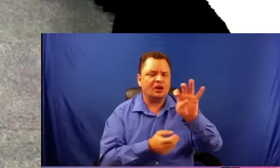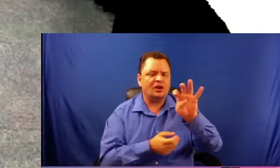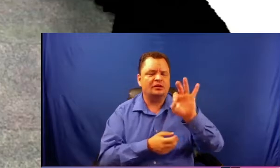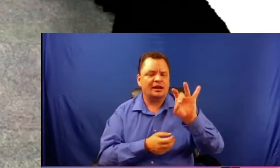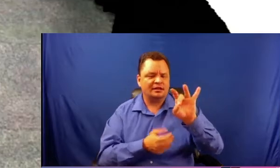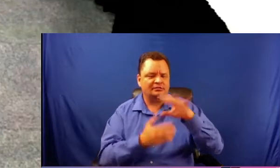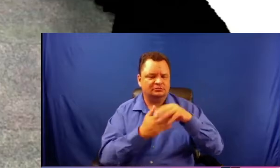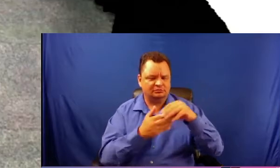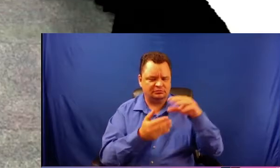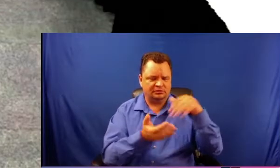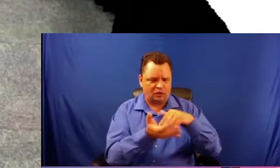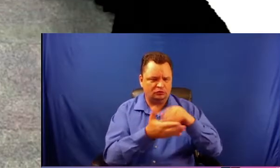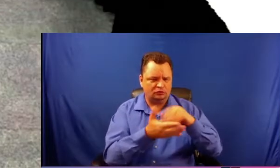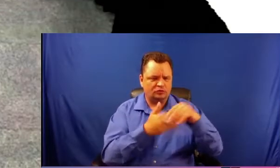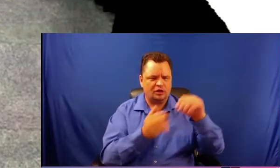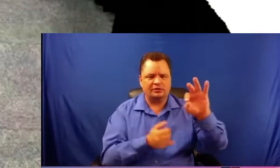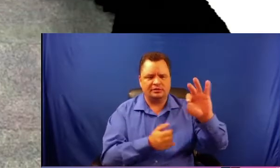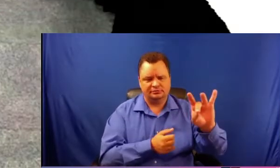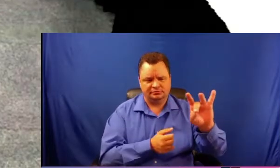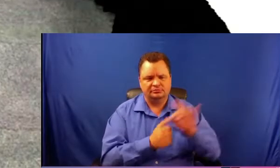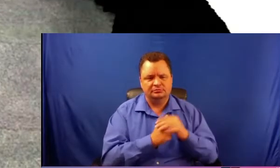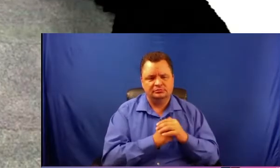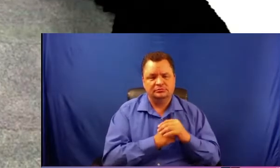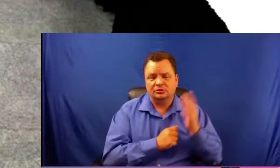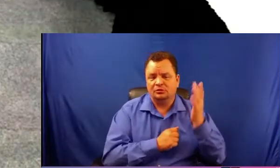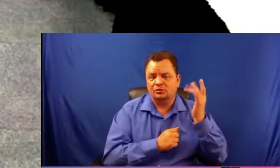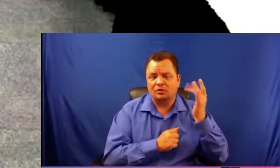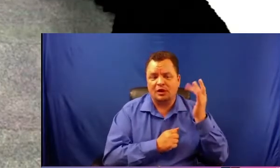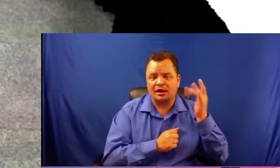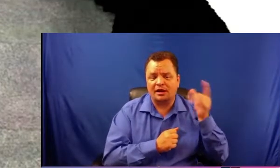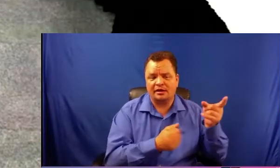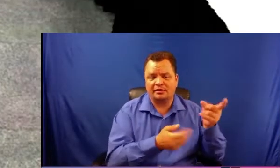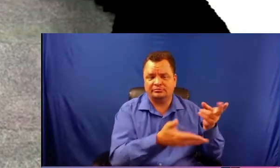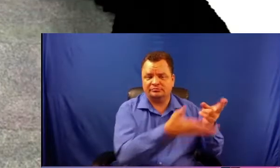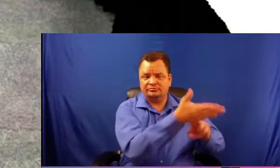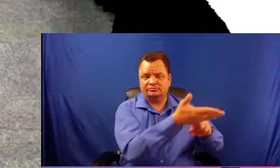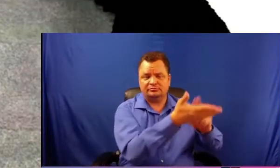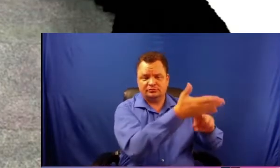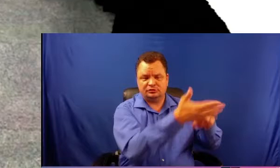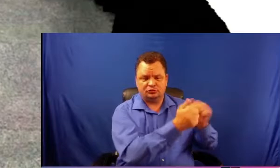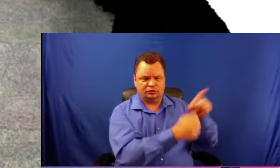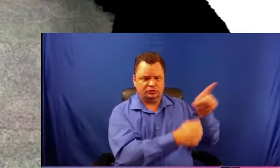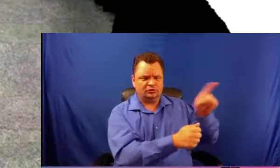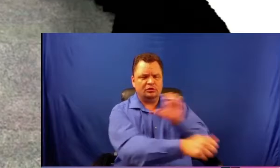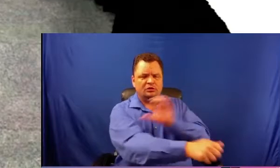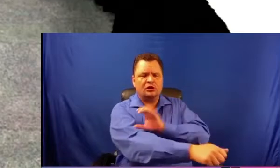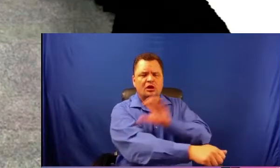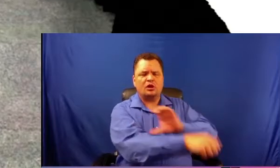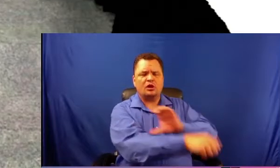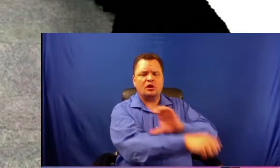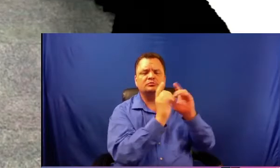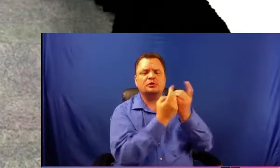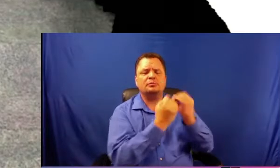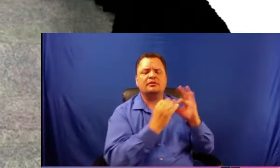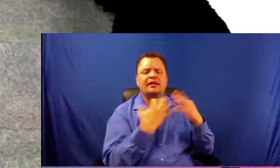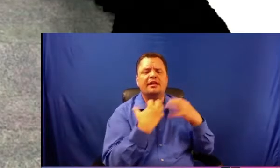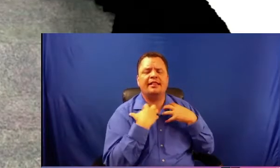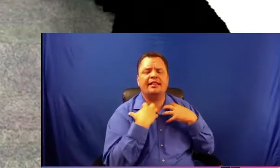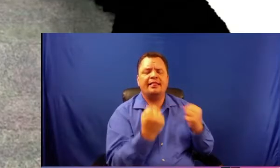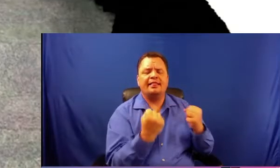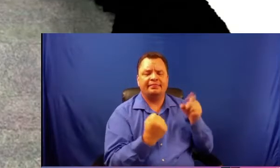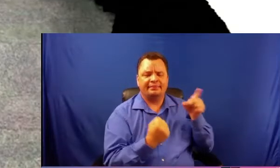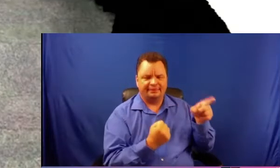$3,418,398 as contracted with the Colorado Department of Public Health and Environment, referred to here as